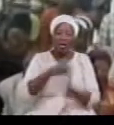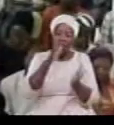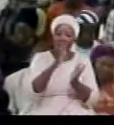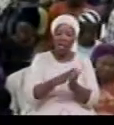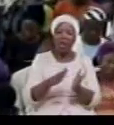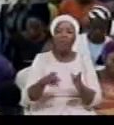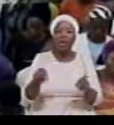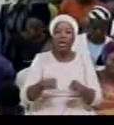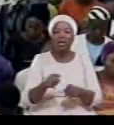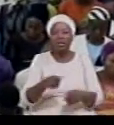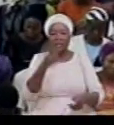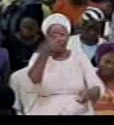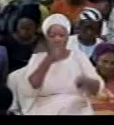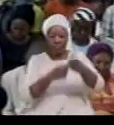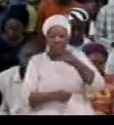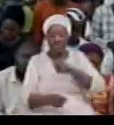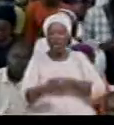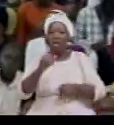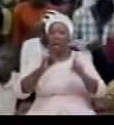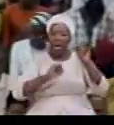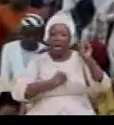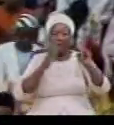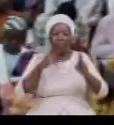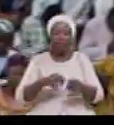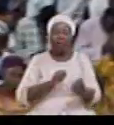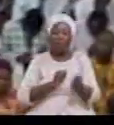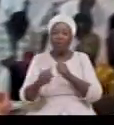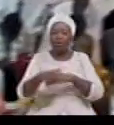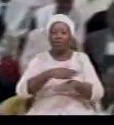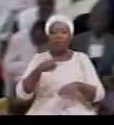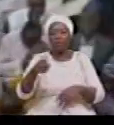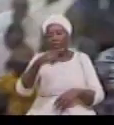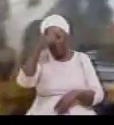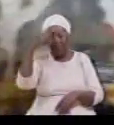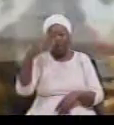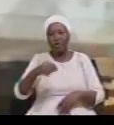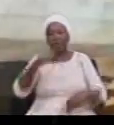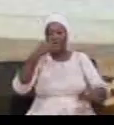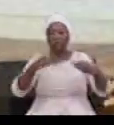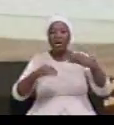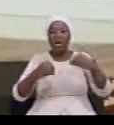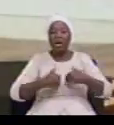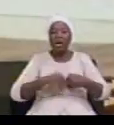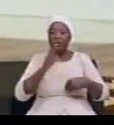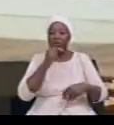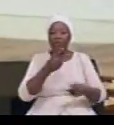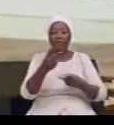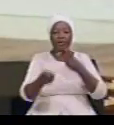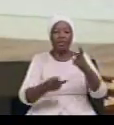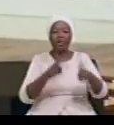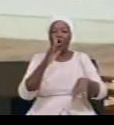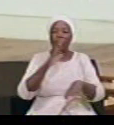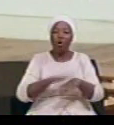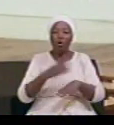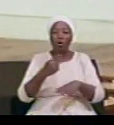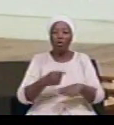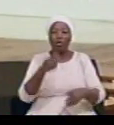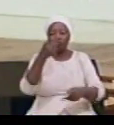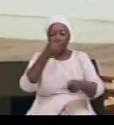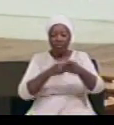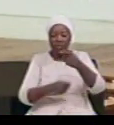you, because the judgment had been visited on the substitutionary